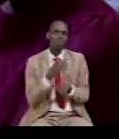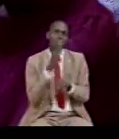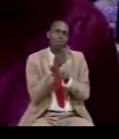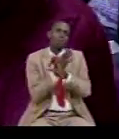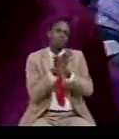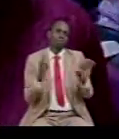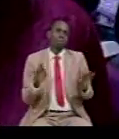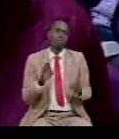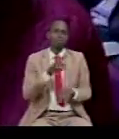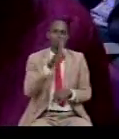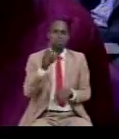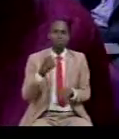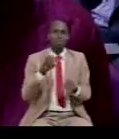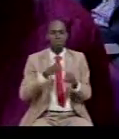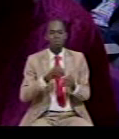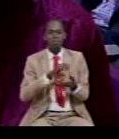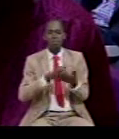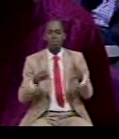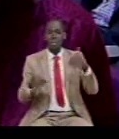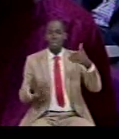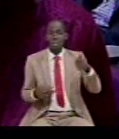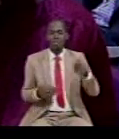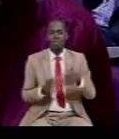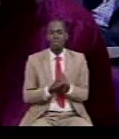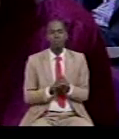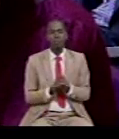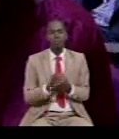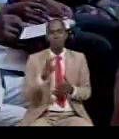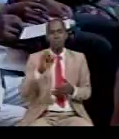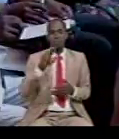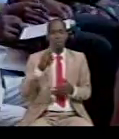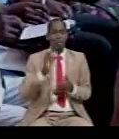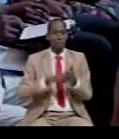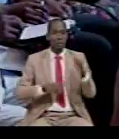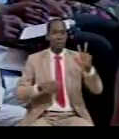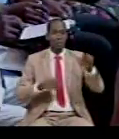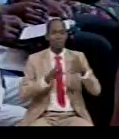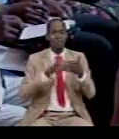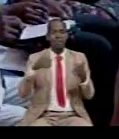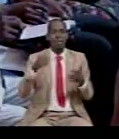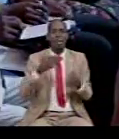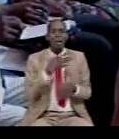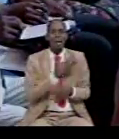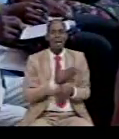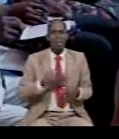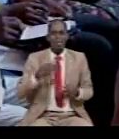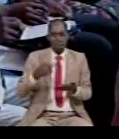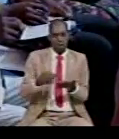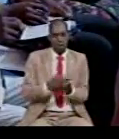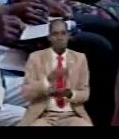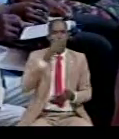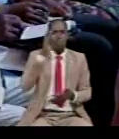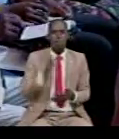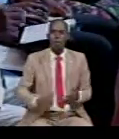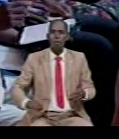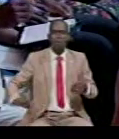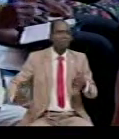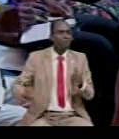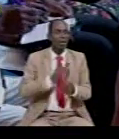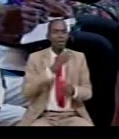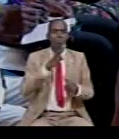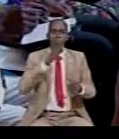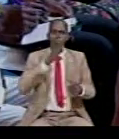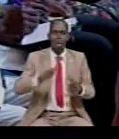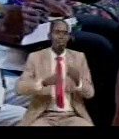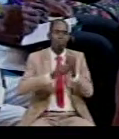10. In verse 10, it tells us, and the gospel must first be published among